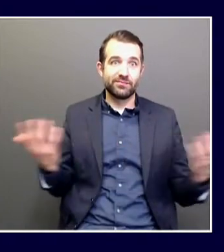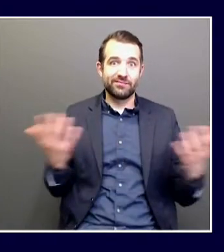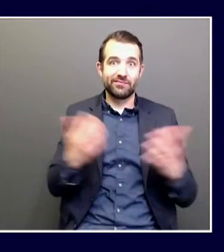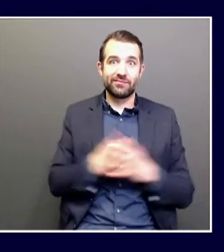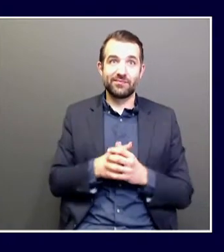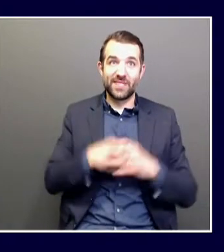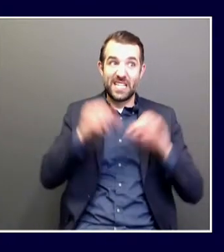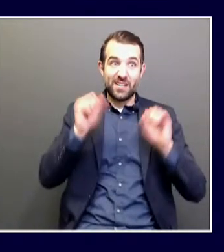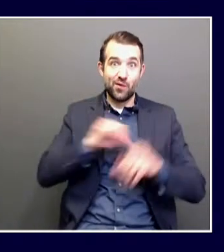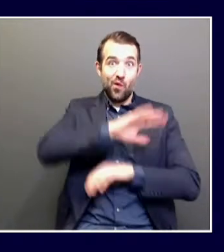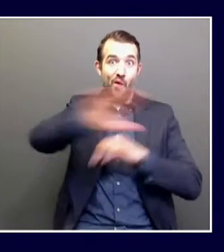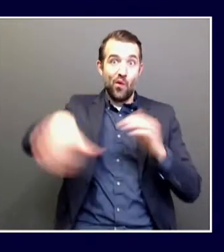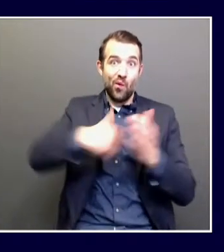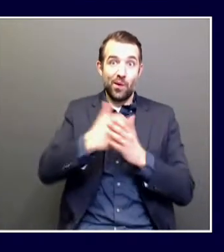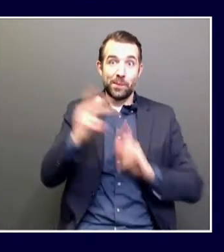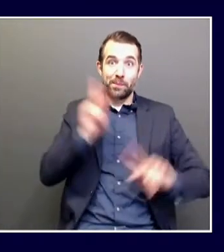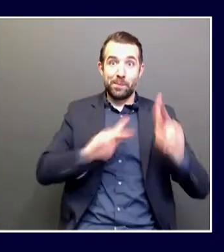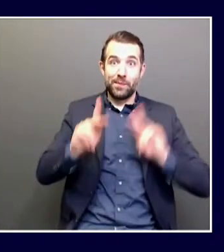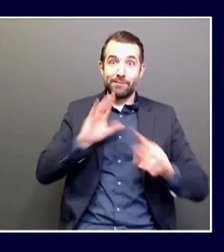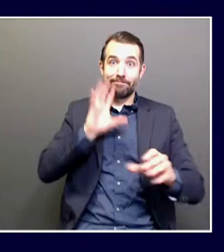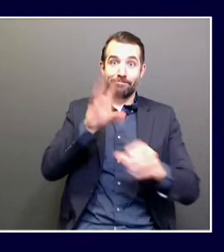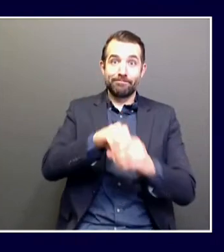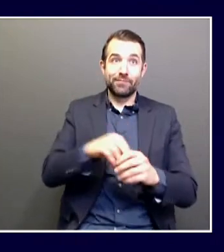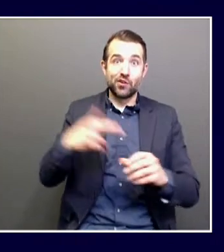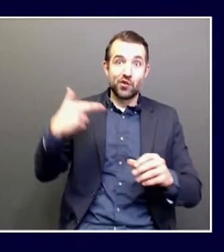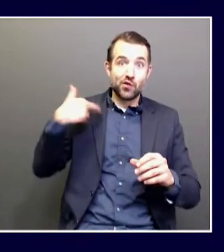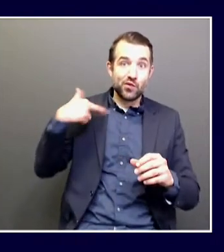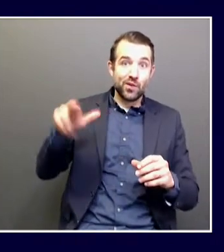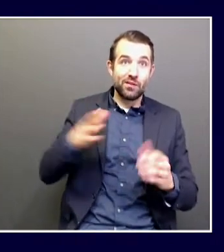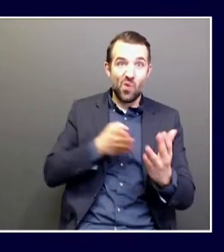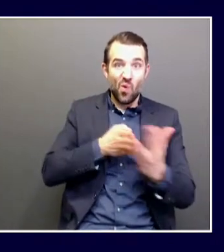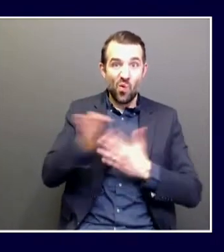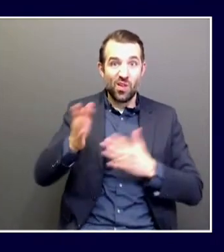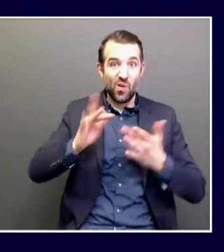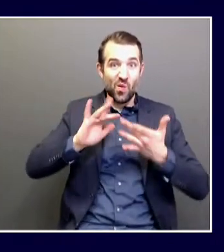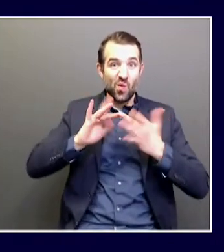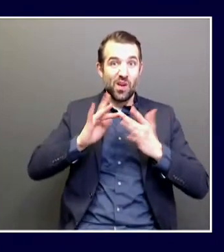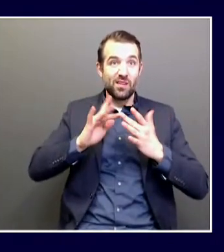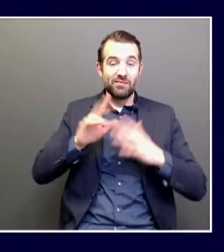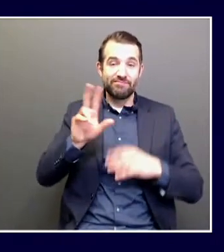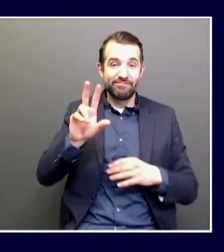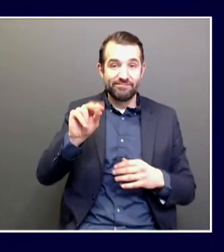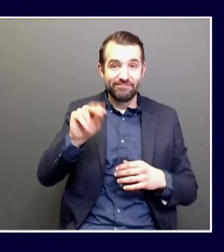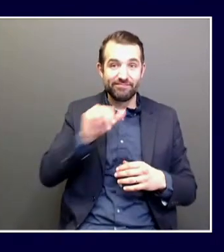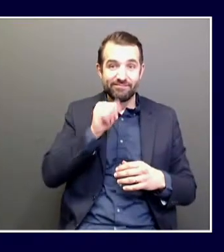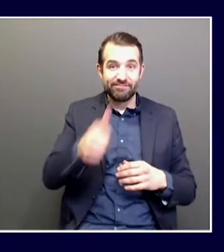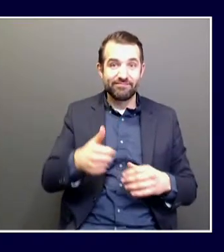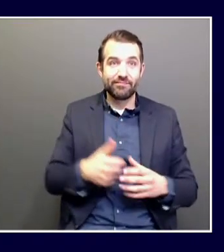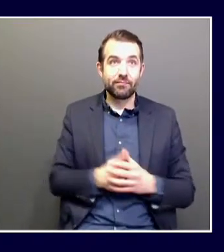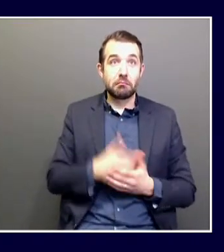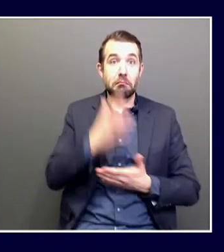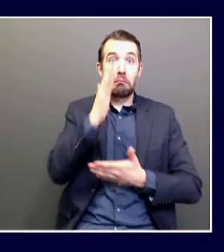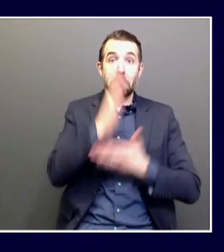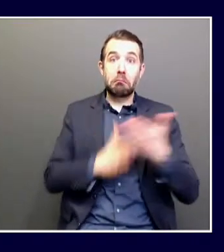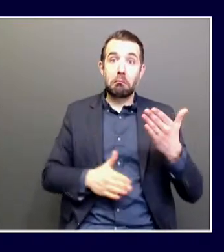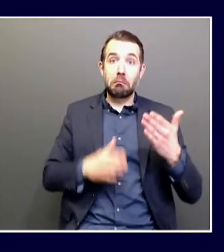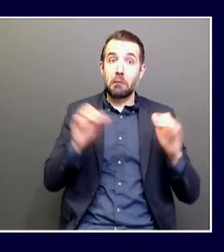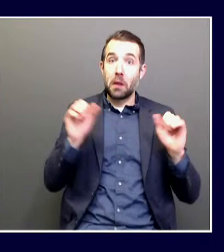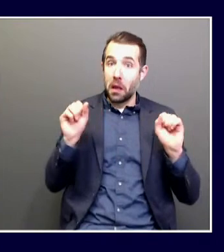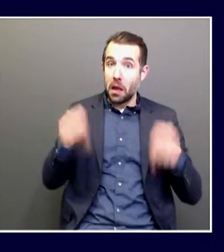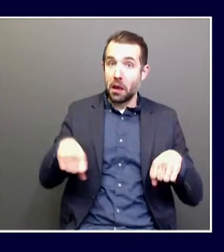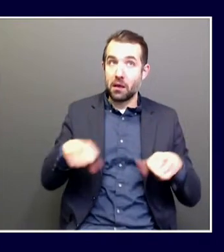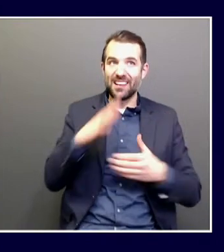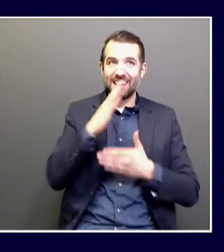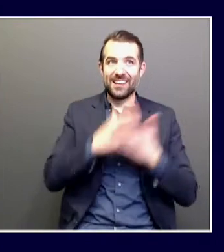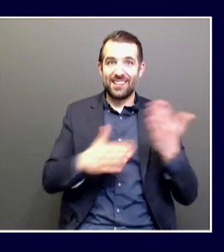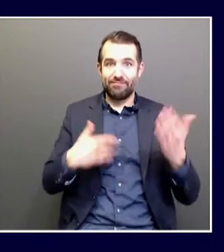some congregations, going to virtual is maybe the preferred route, given the composition of their congregation. For